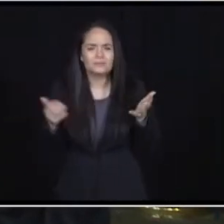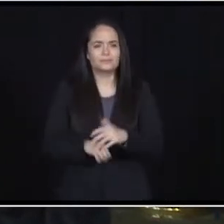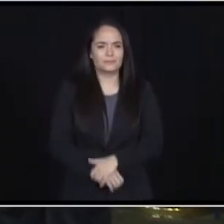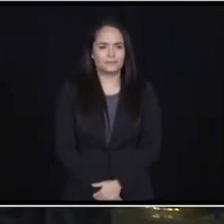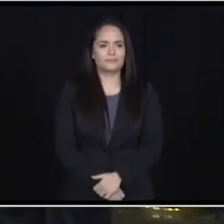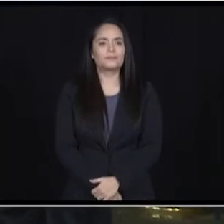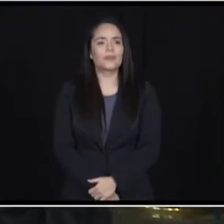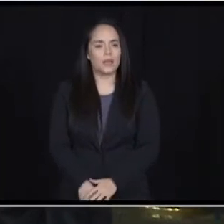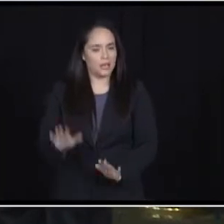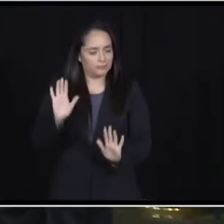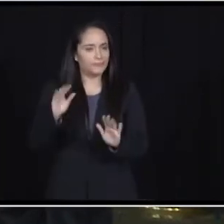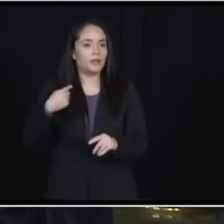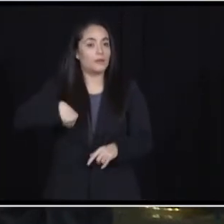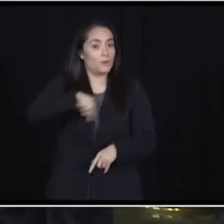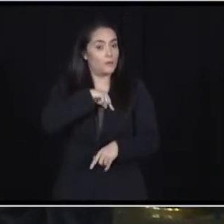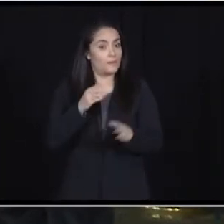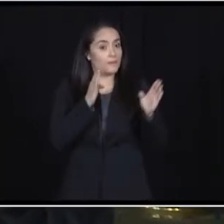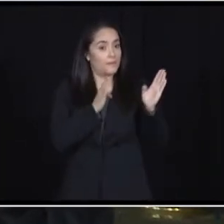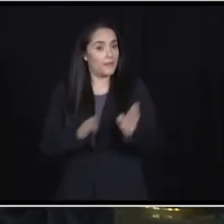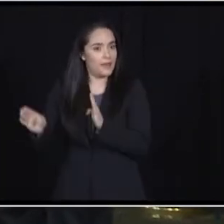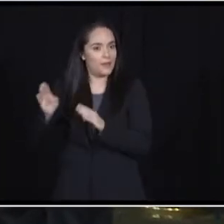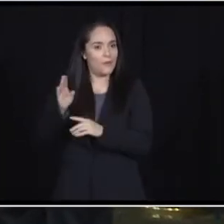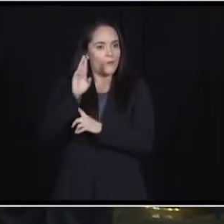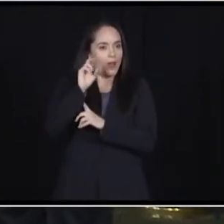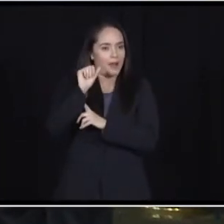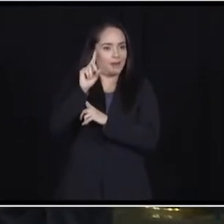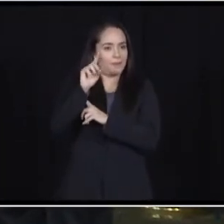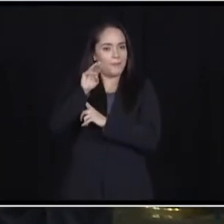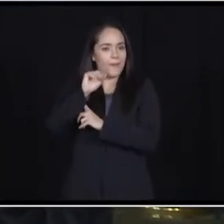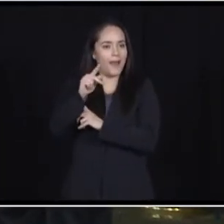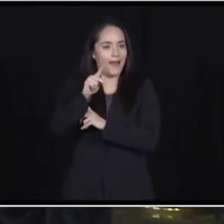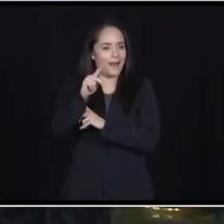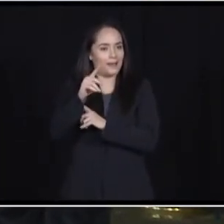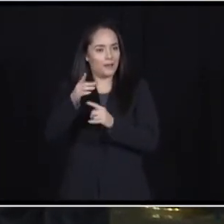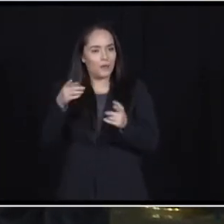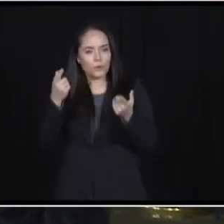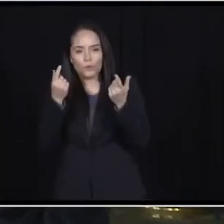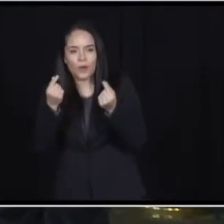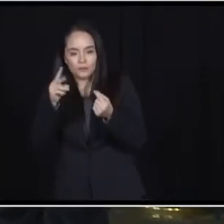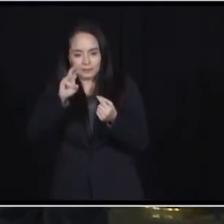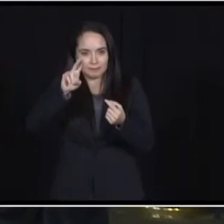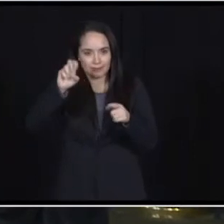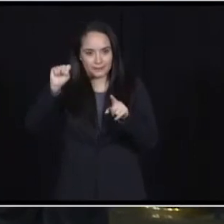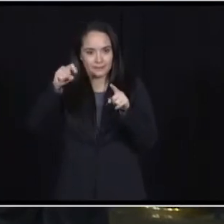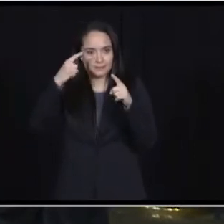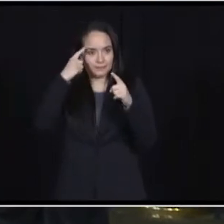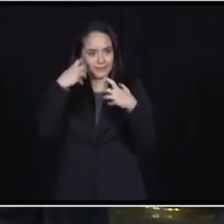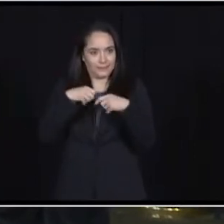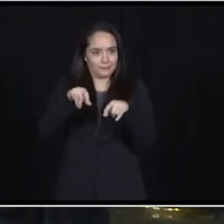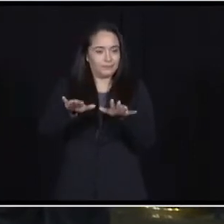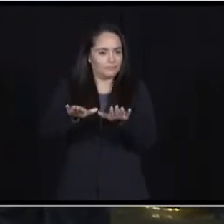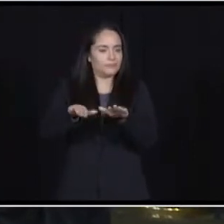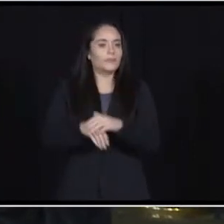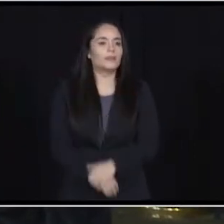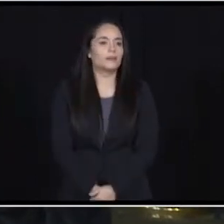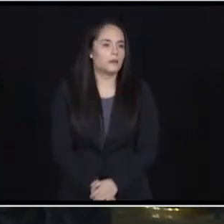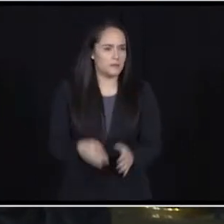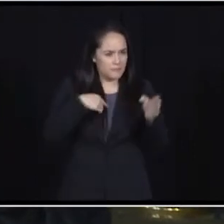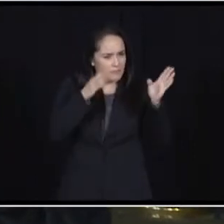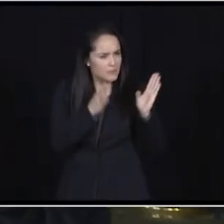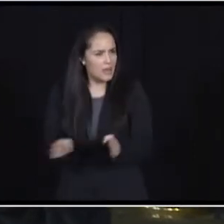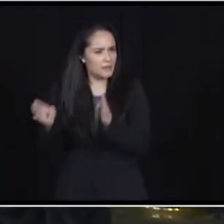long-standing challenges. Our government is working collaboratively across sectors to provide long-term stability in our mental